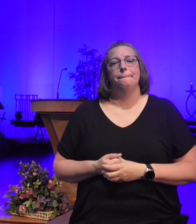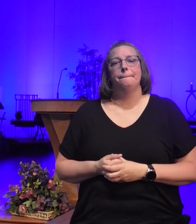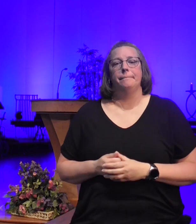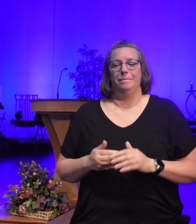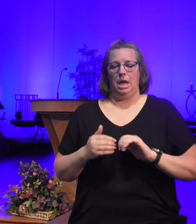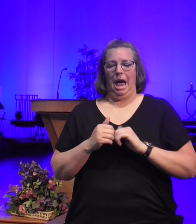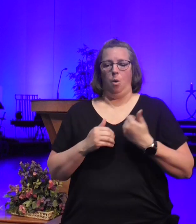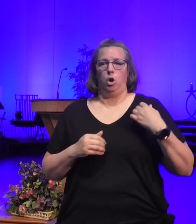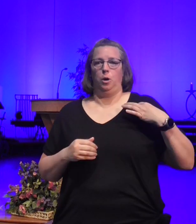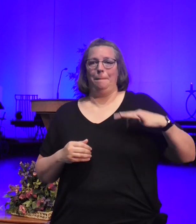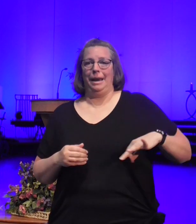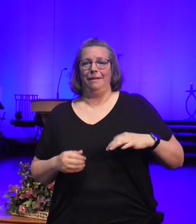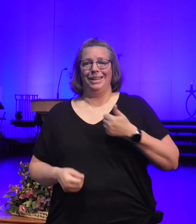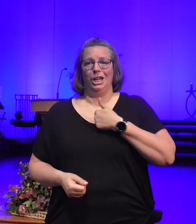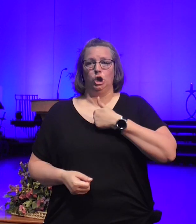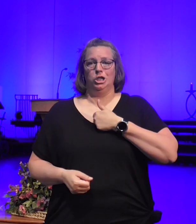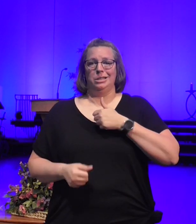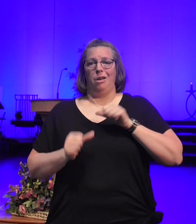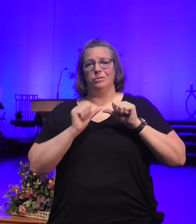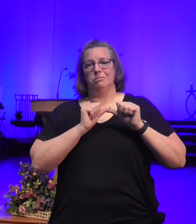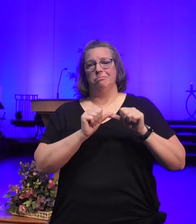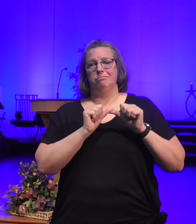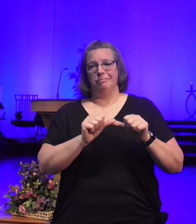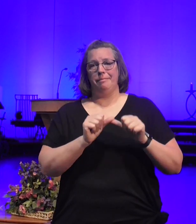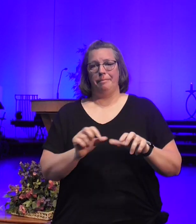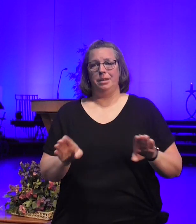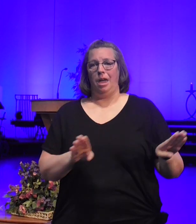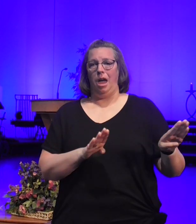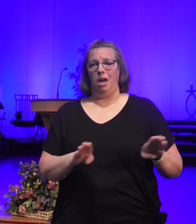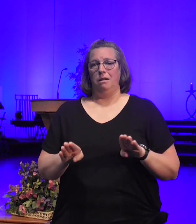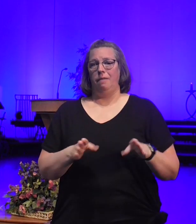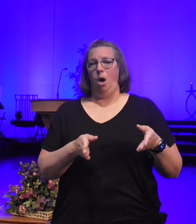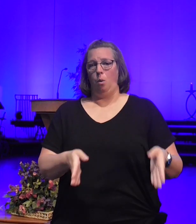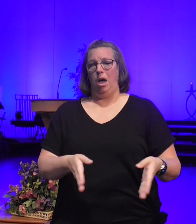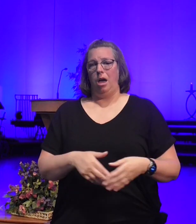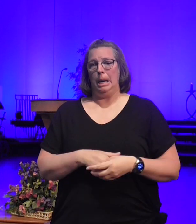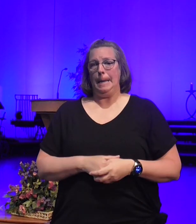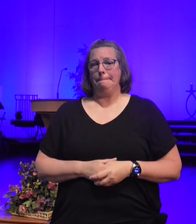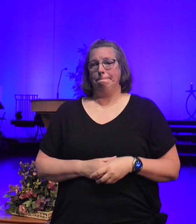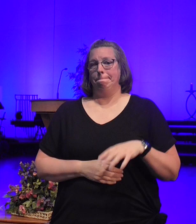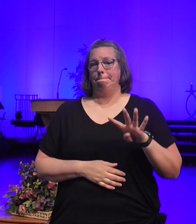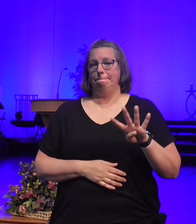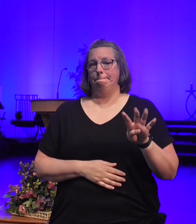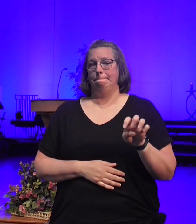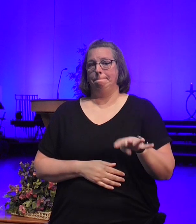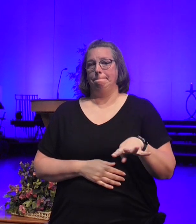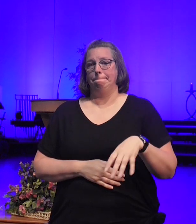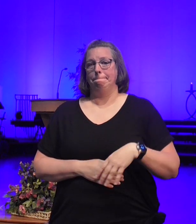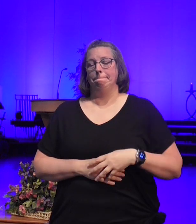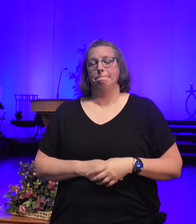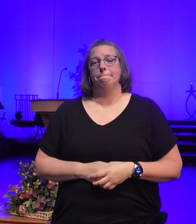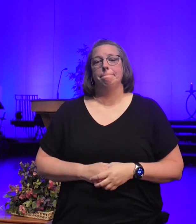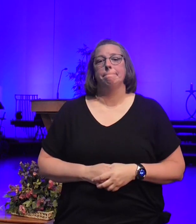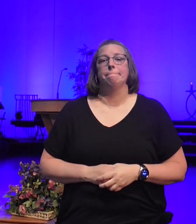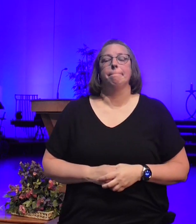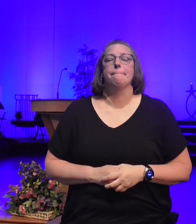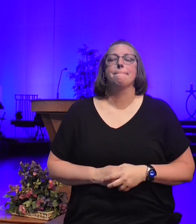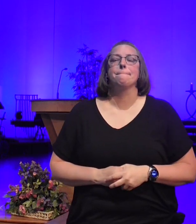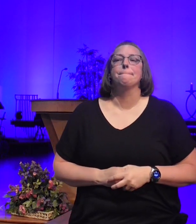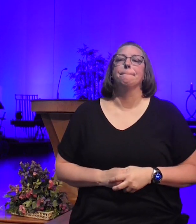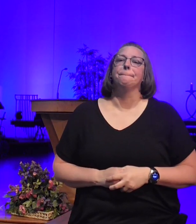benefit ourselves by continuing to behave this way in any way, shape, or form? So